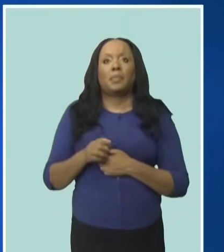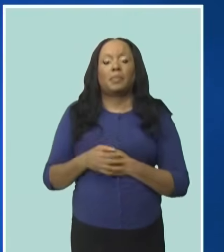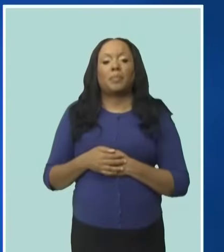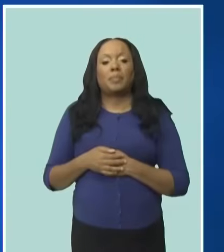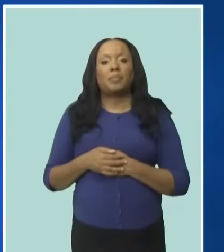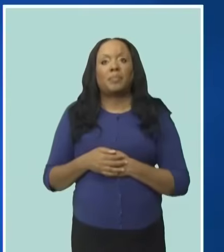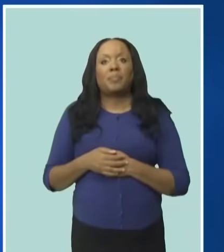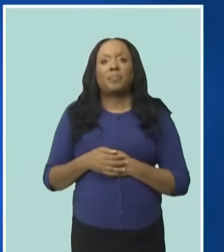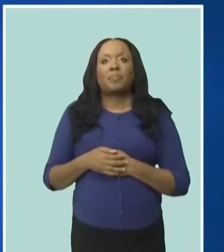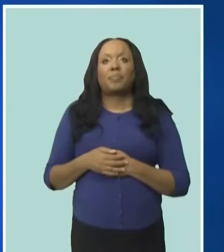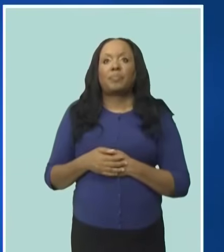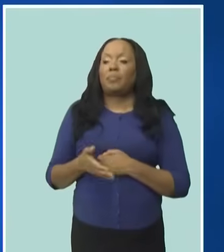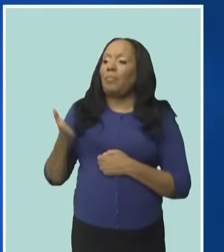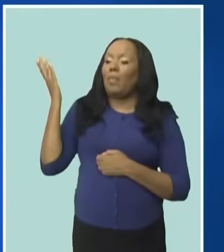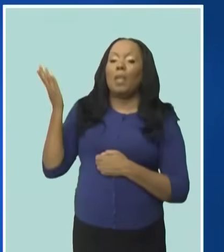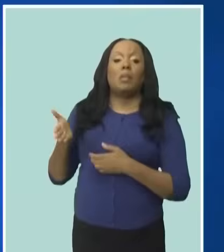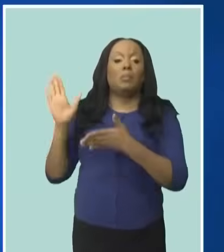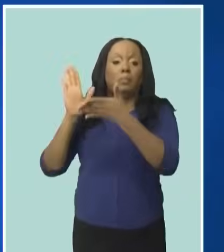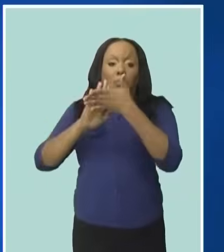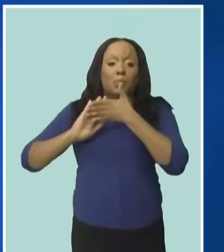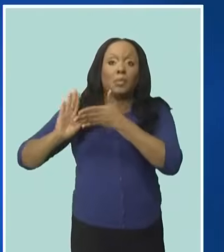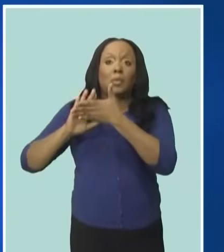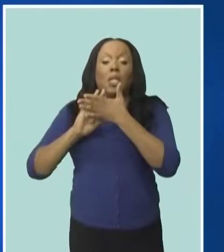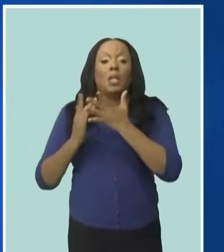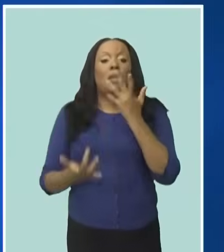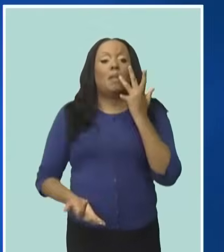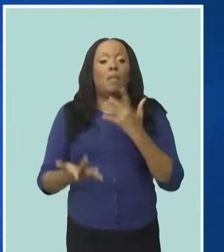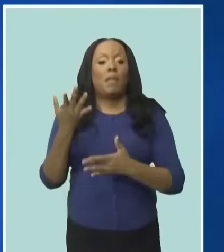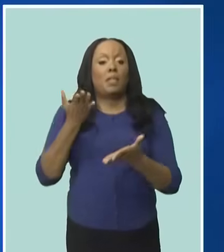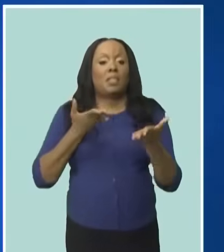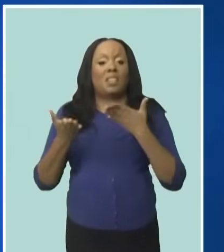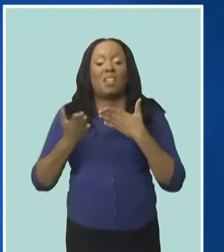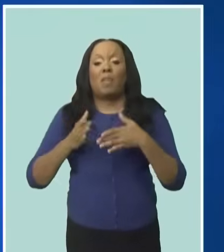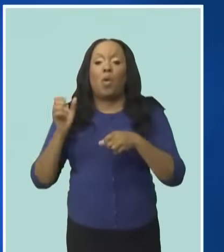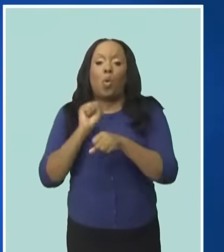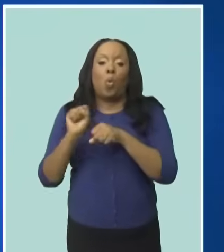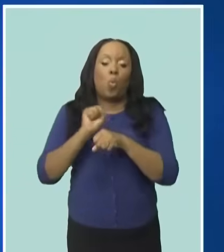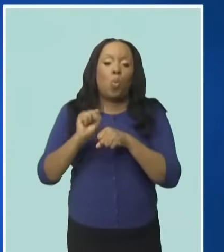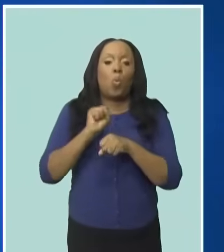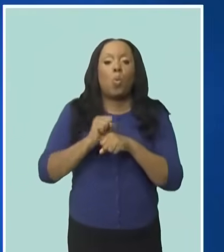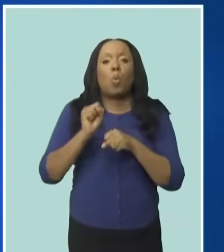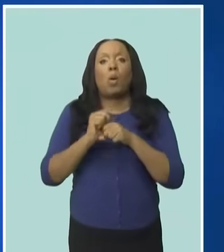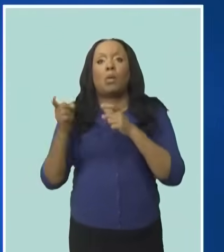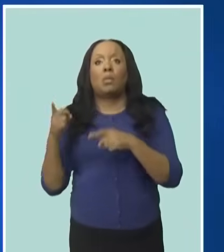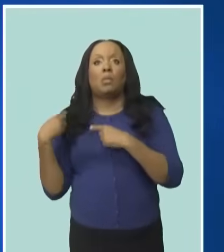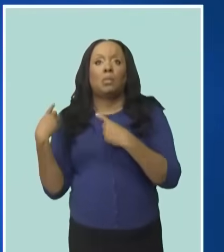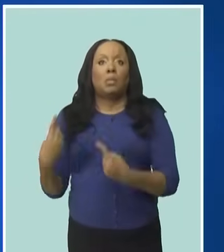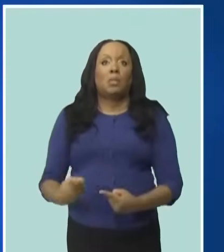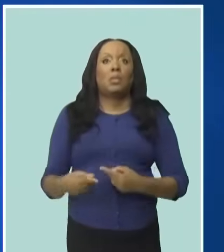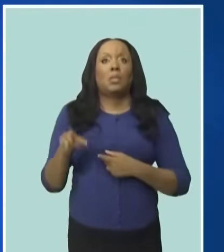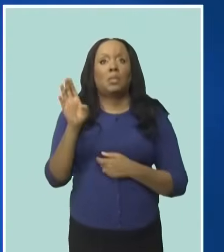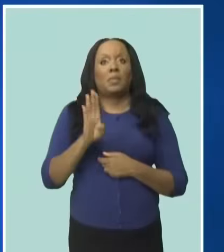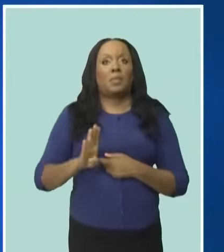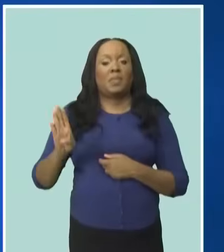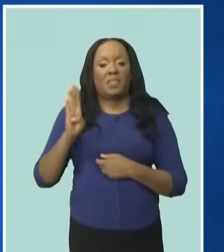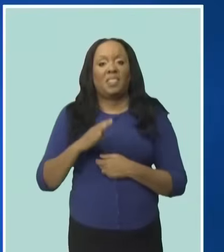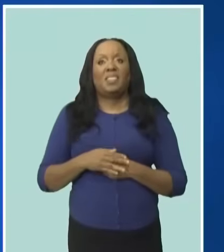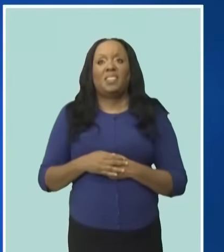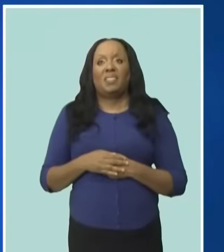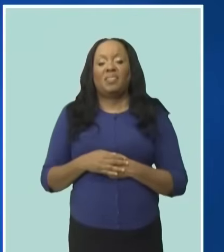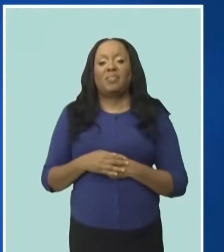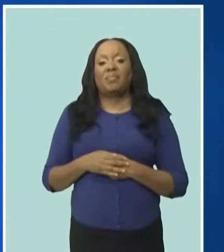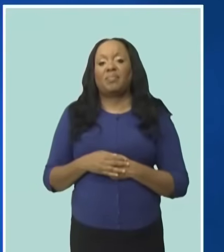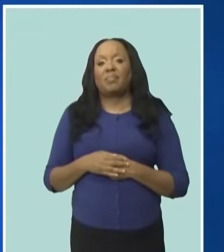Abrams. He commended the fire service for decades of dedication and service to the people of Barbados. Every